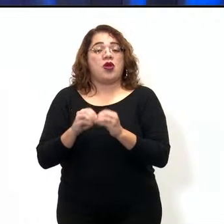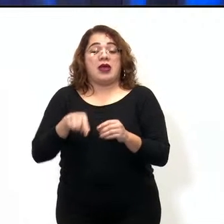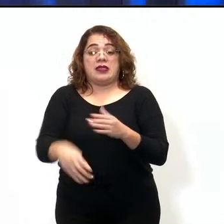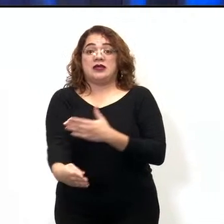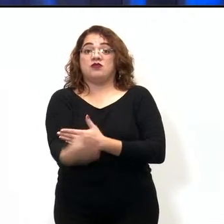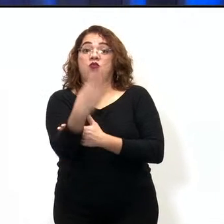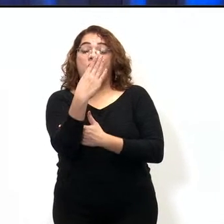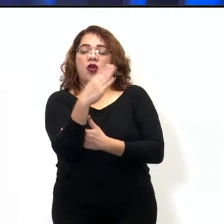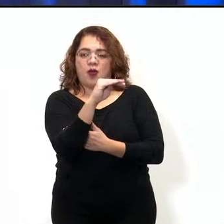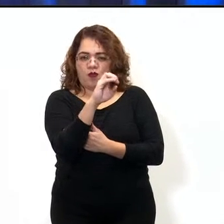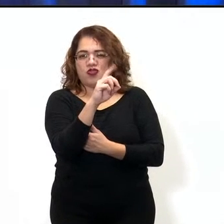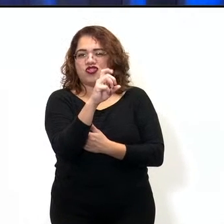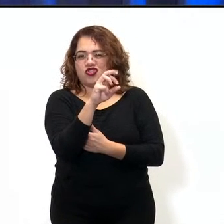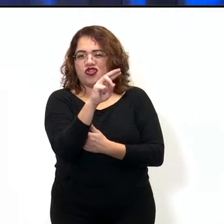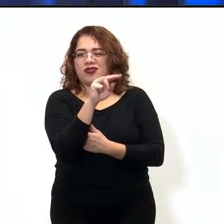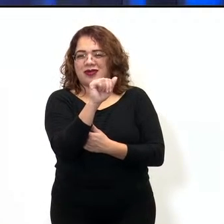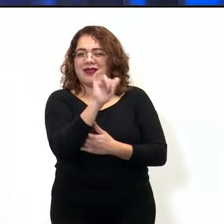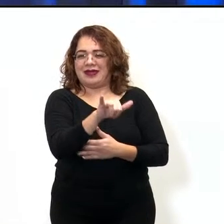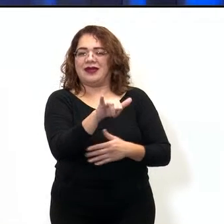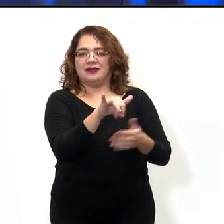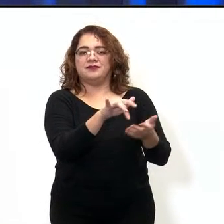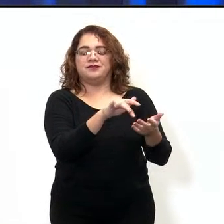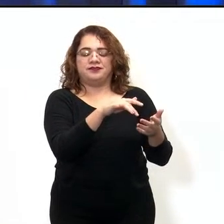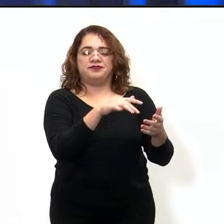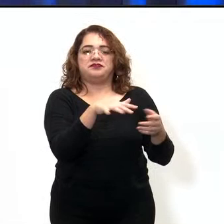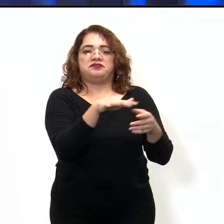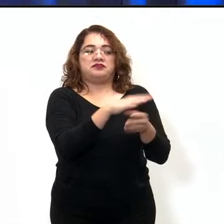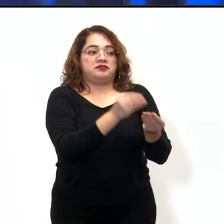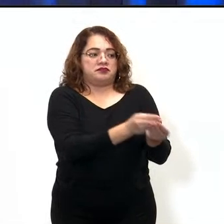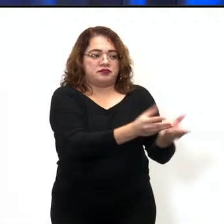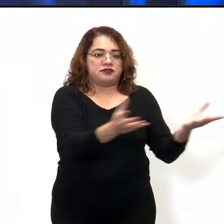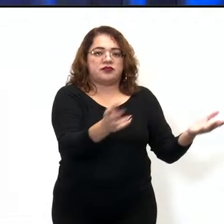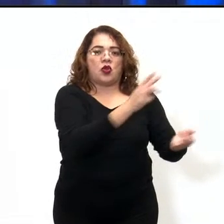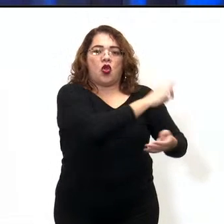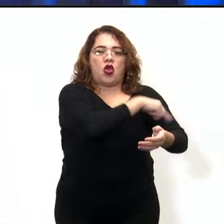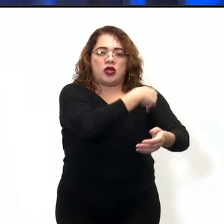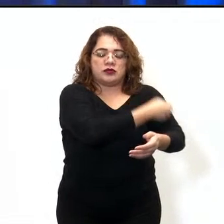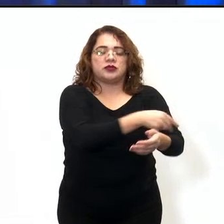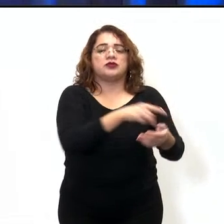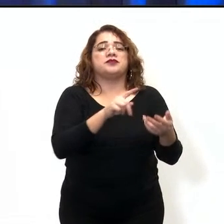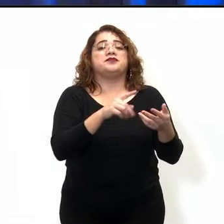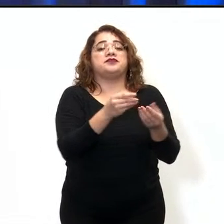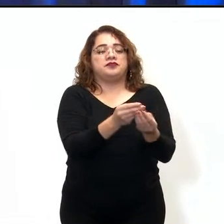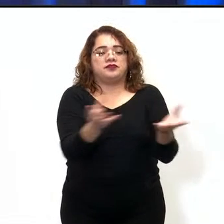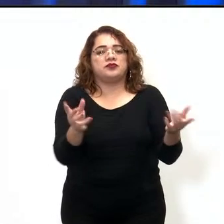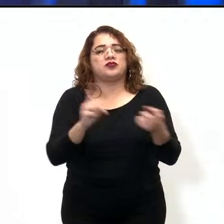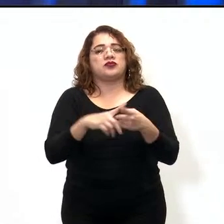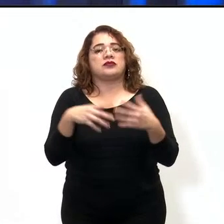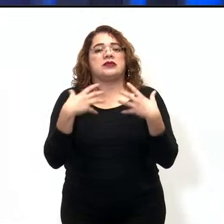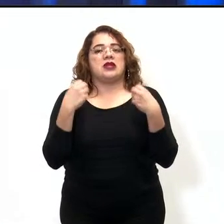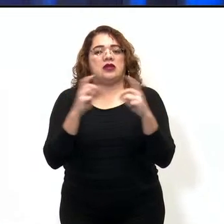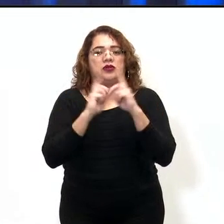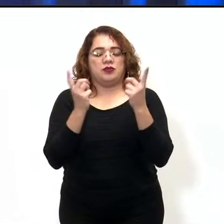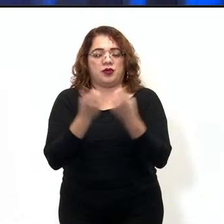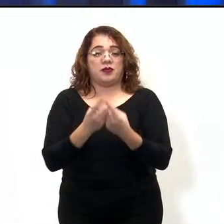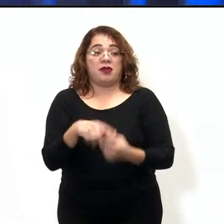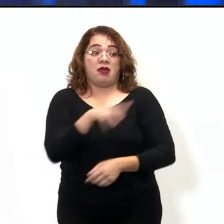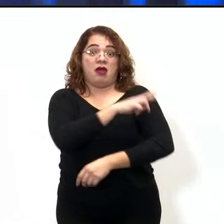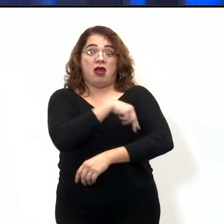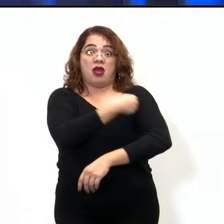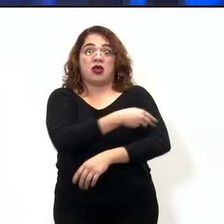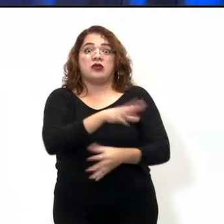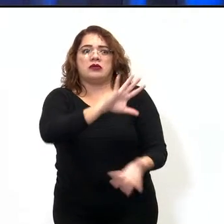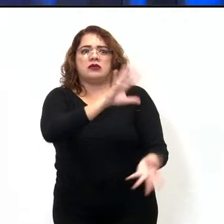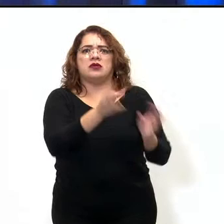morning, the Moderna vaccine was delivered to area hospitals as well as to the health department. So the area hospitals, the total